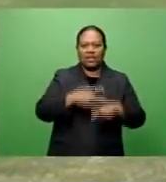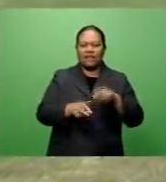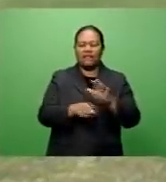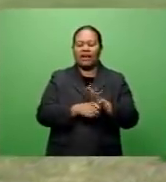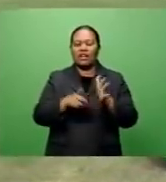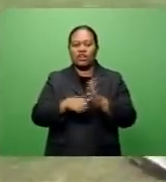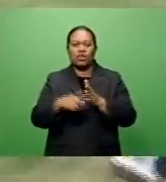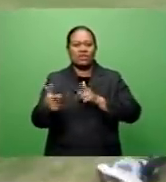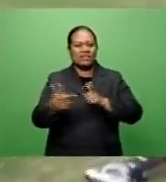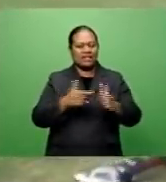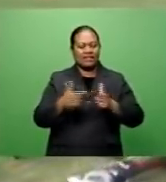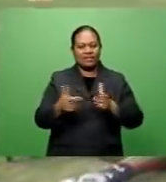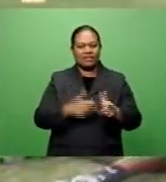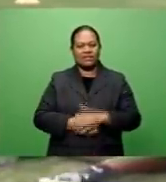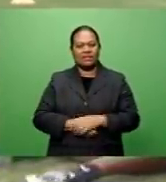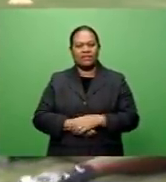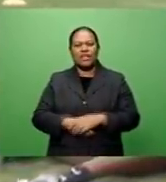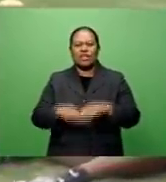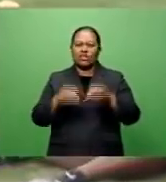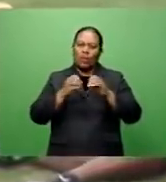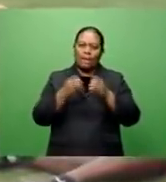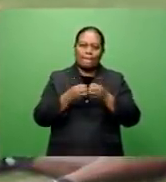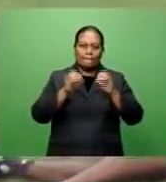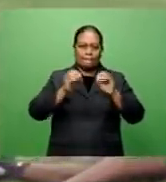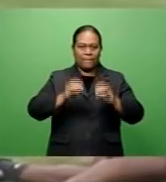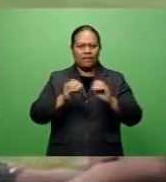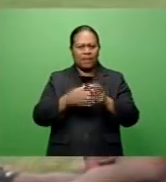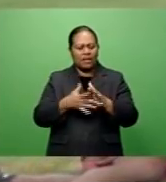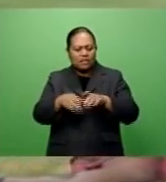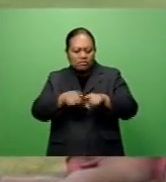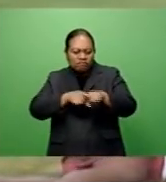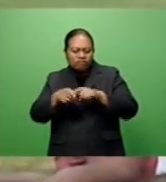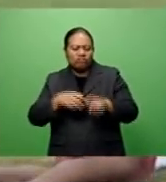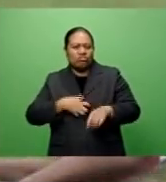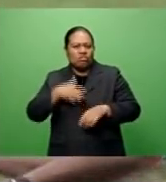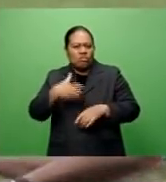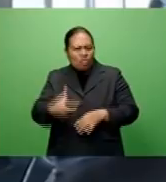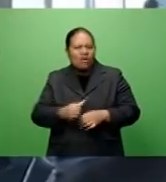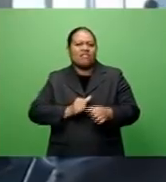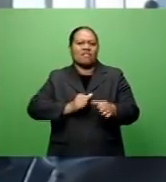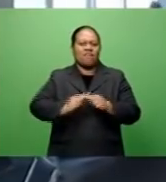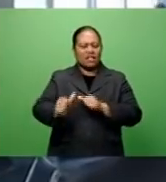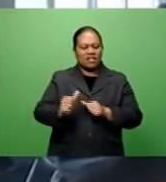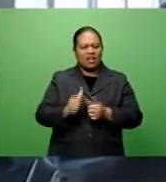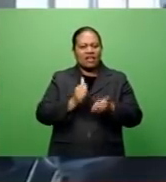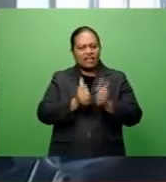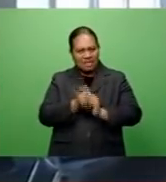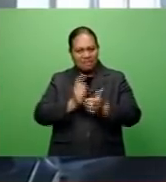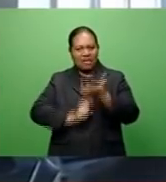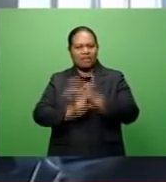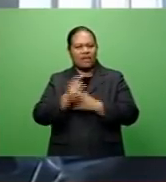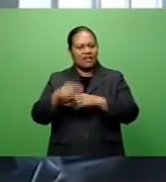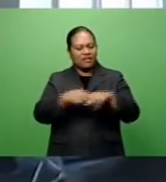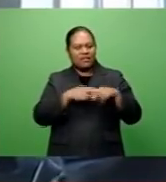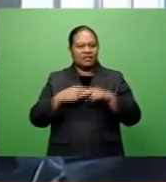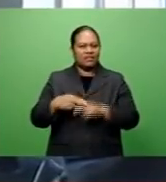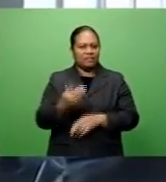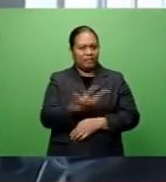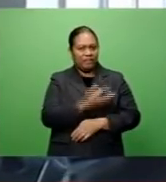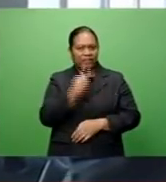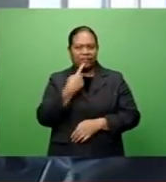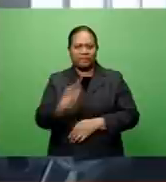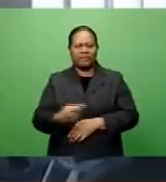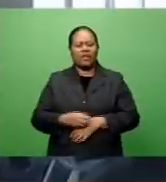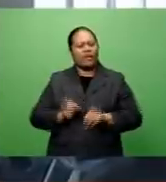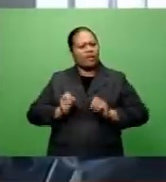7 series. Baber says the more they learn, the better it'll be for the game in the country. Guys having the opportunity to come in